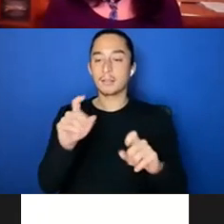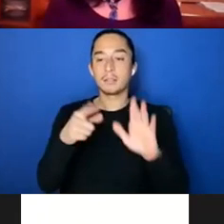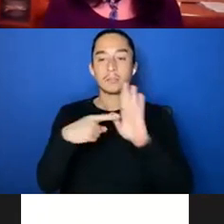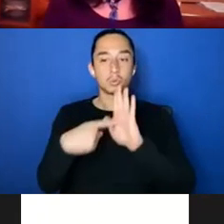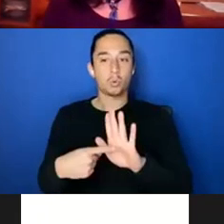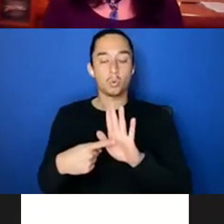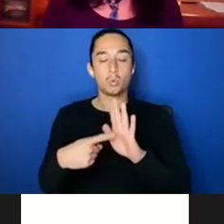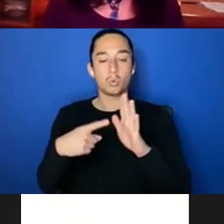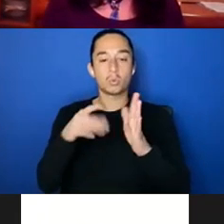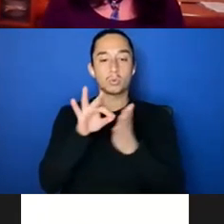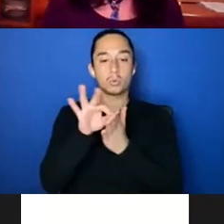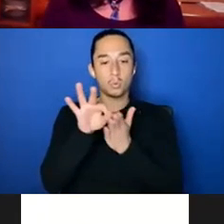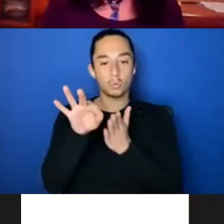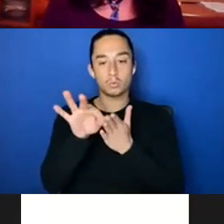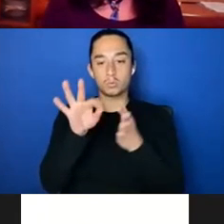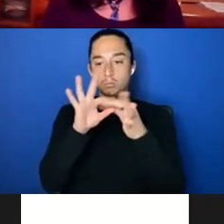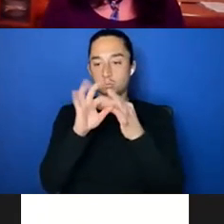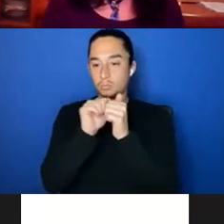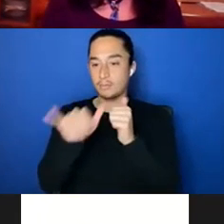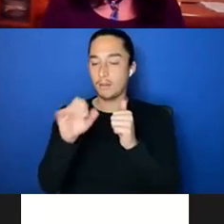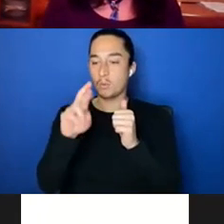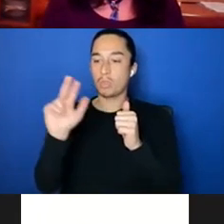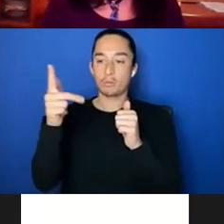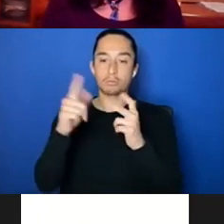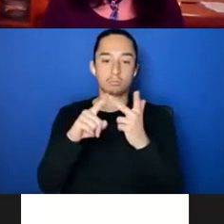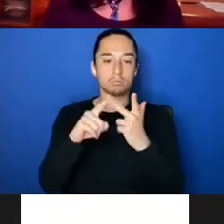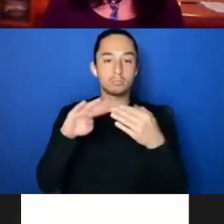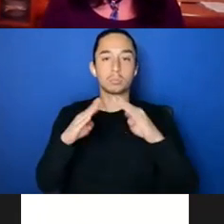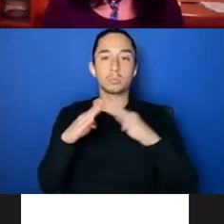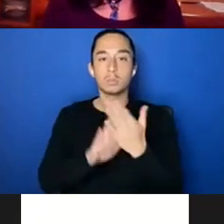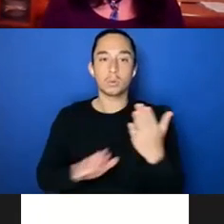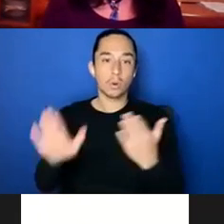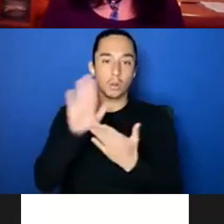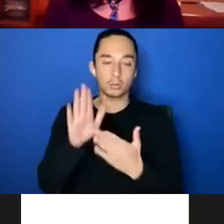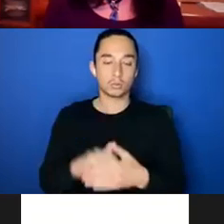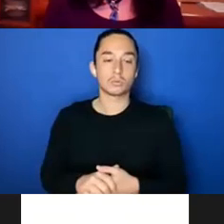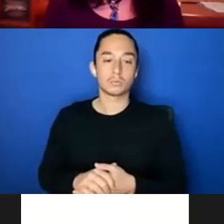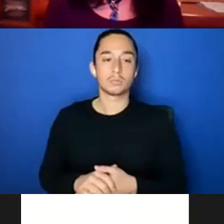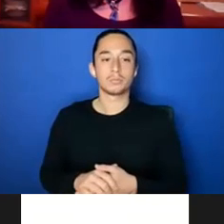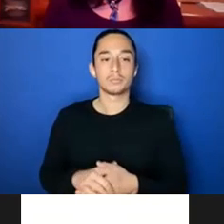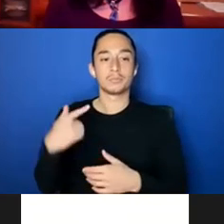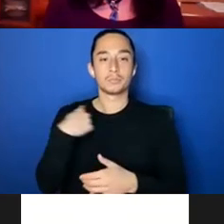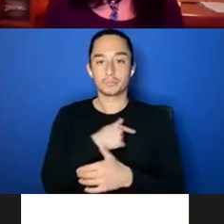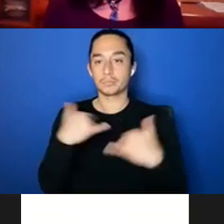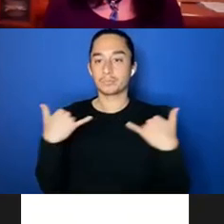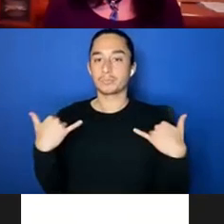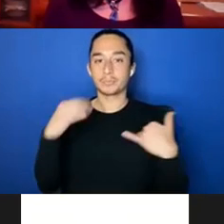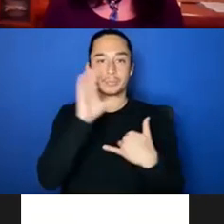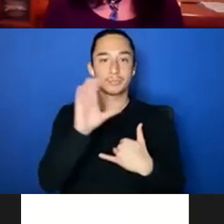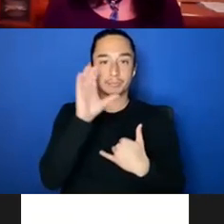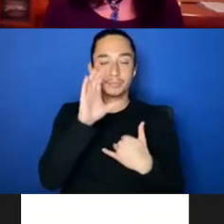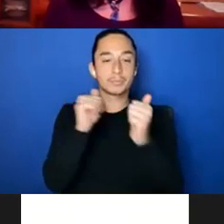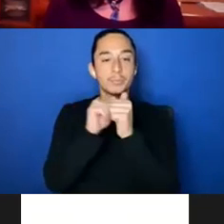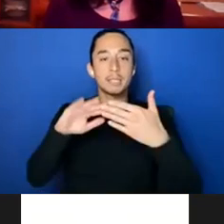they get the scores on that. Or the third option would be the community college route that we are currently exploring with the